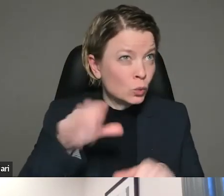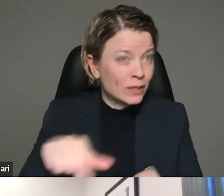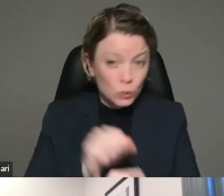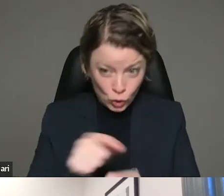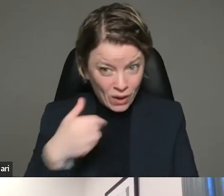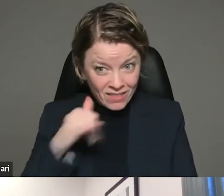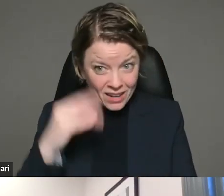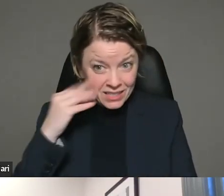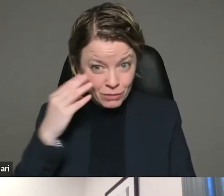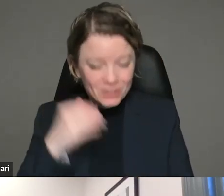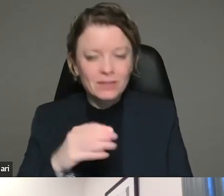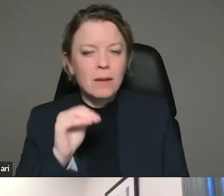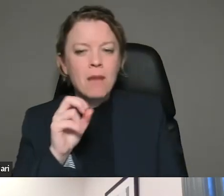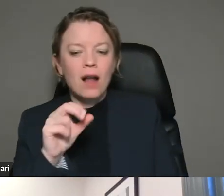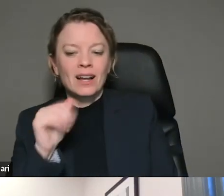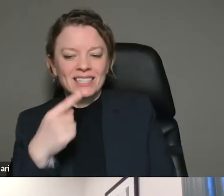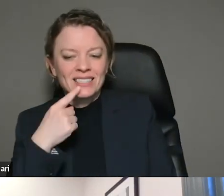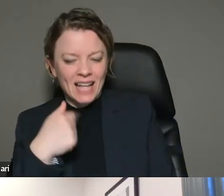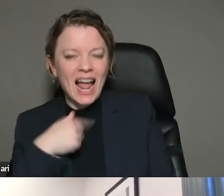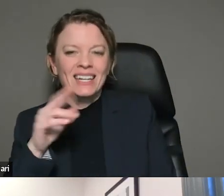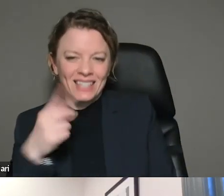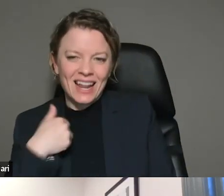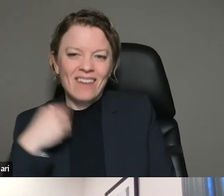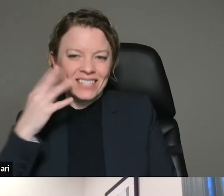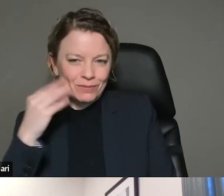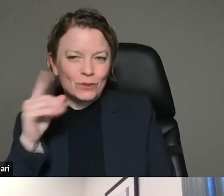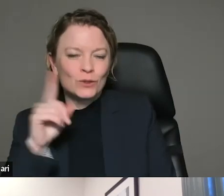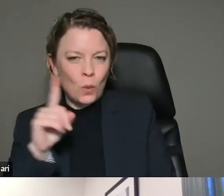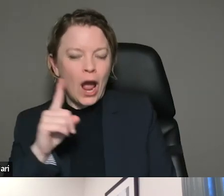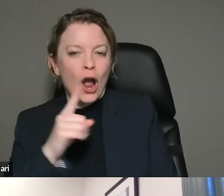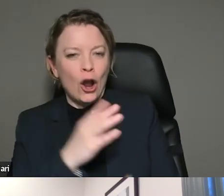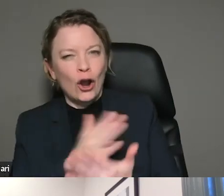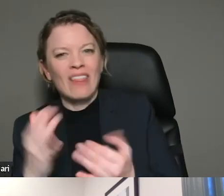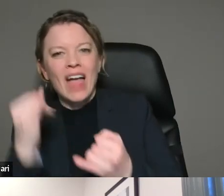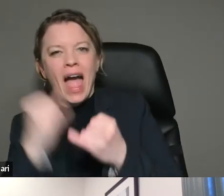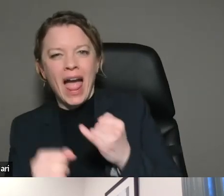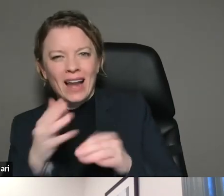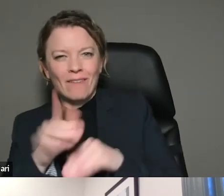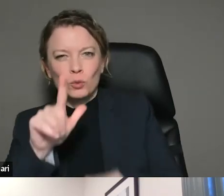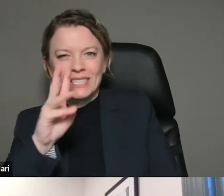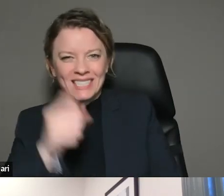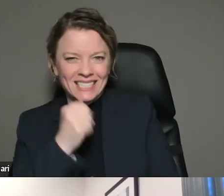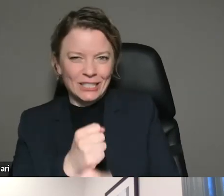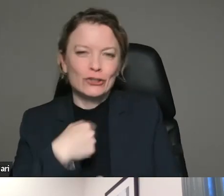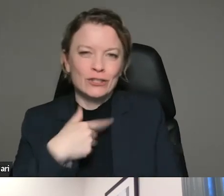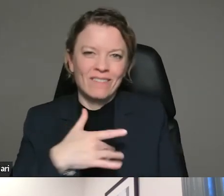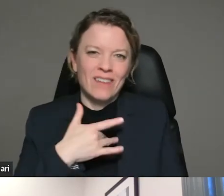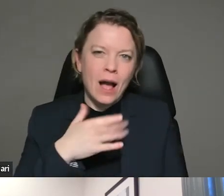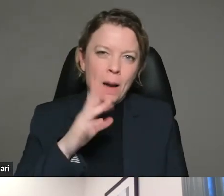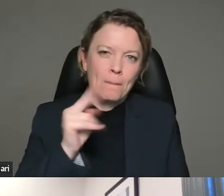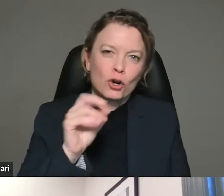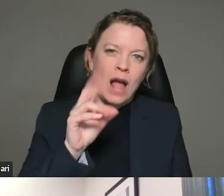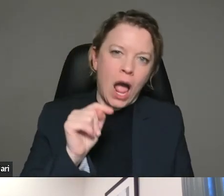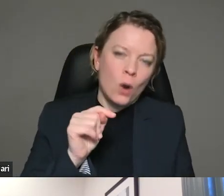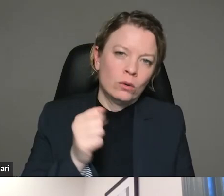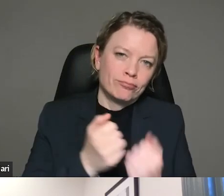I think that came towards the end when I did get burned out at the end after 26 years. You know, I, being in San Francisco and being a trader,